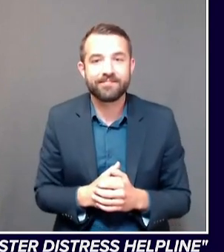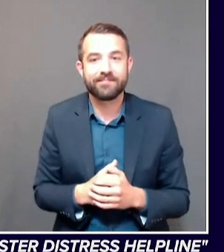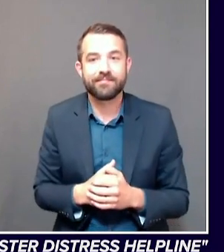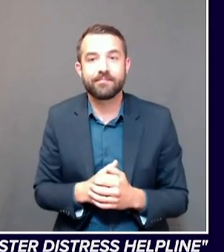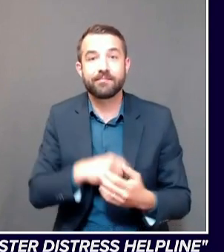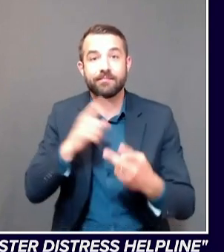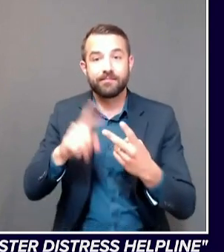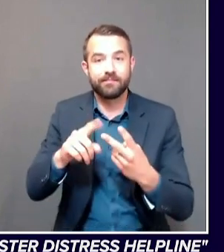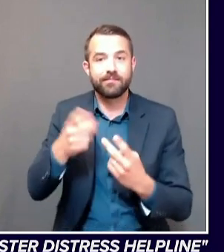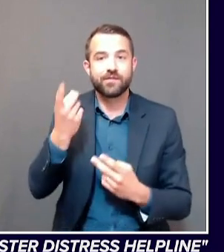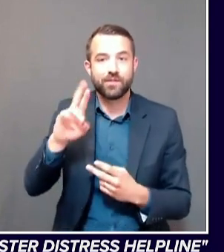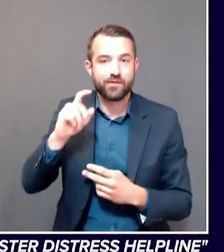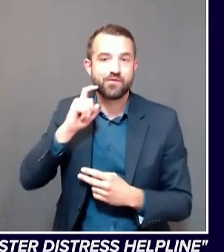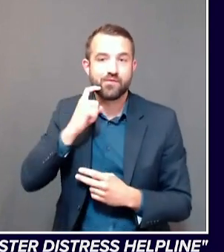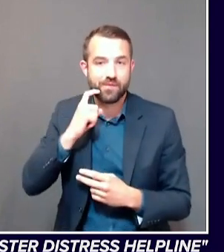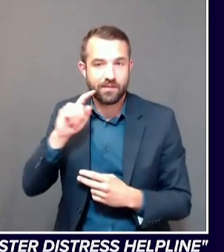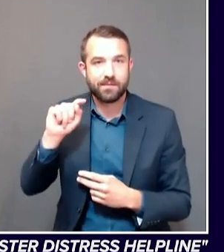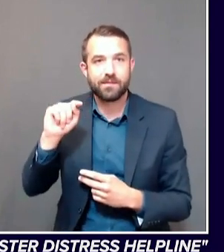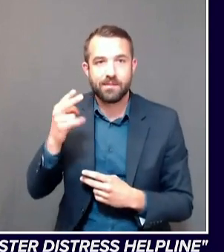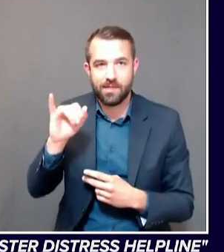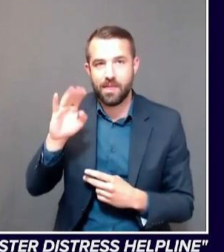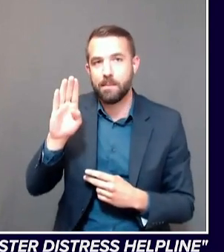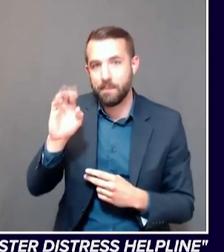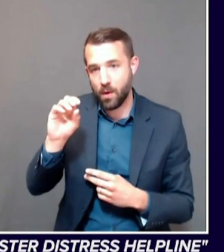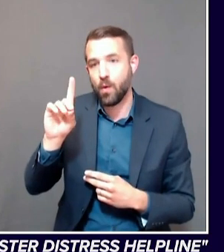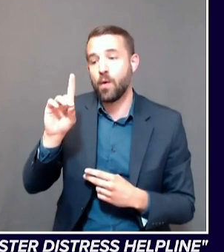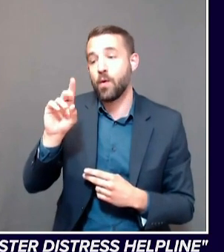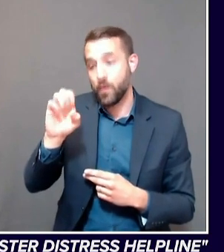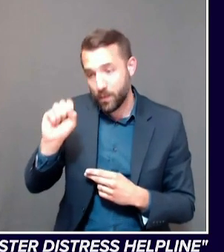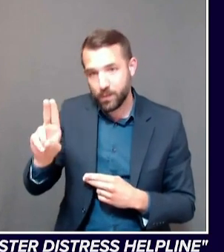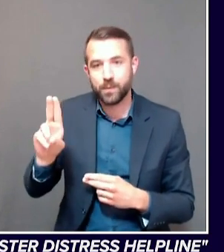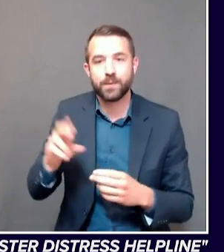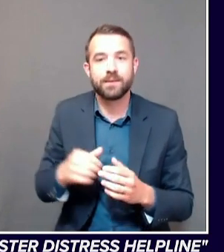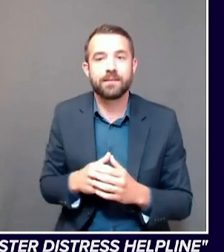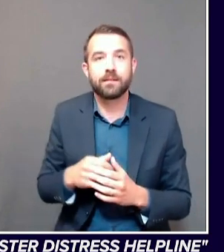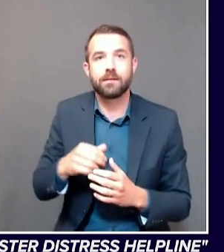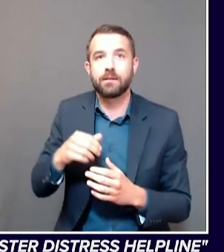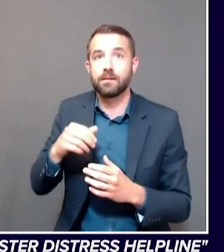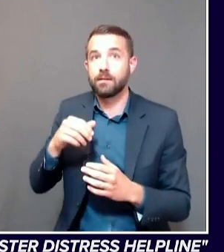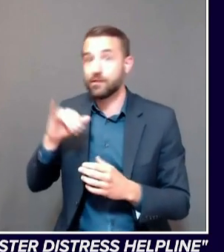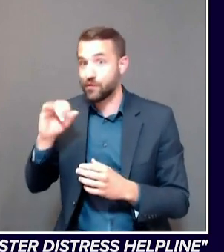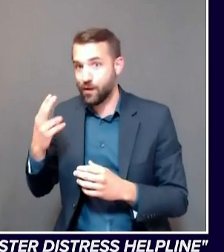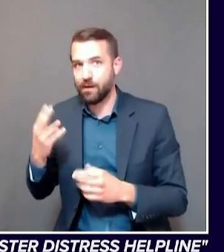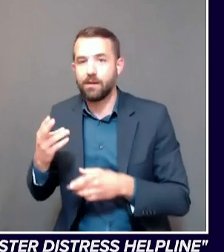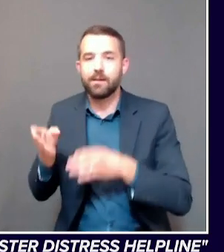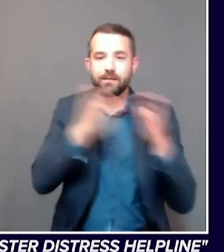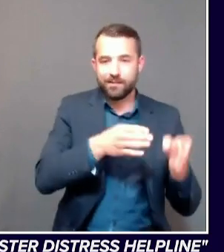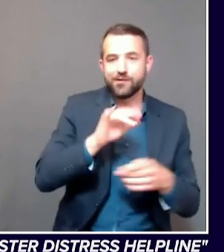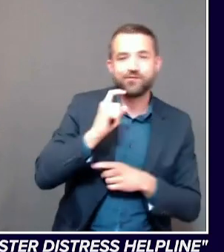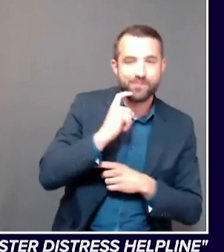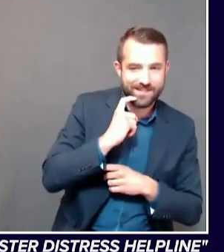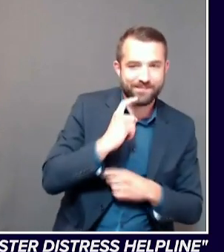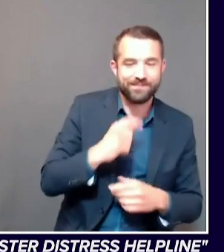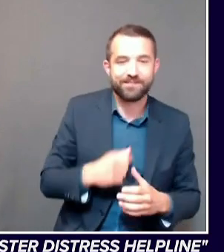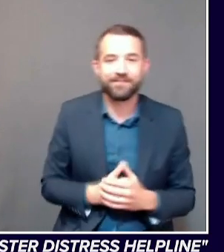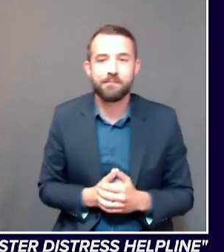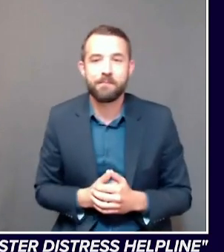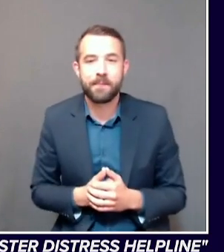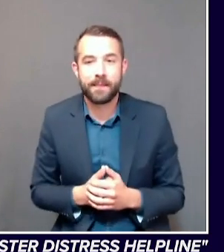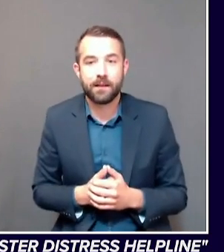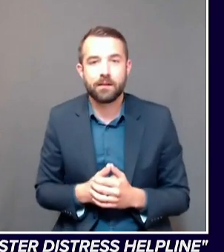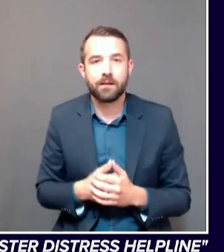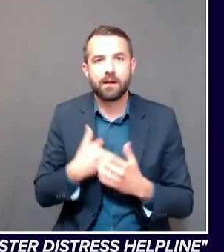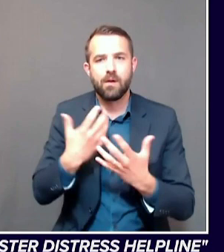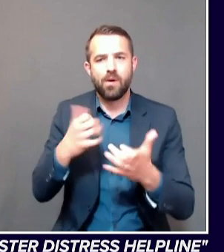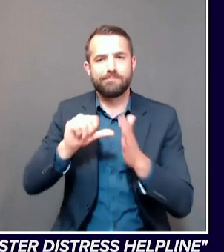and Dr. Reagan Thibodeau, who is the interpreter you see when Josh is not with us. I'd like to take a second to highlight